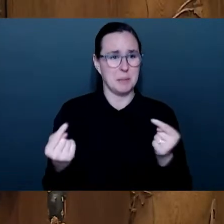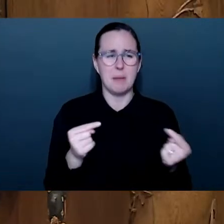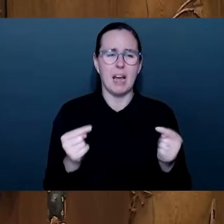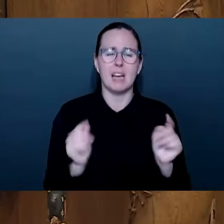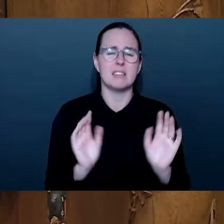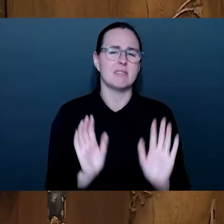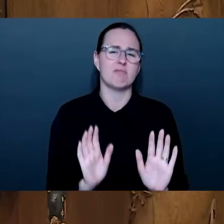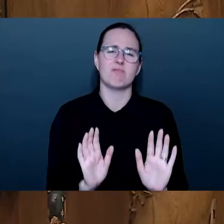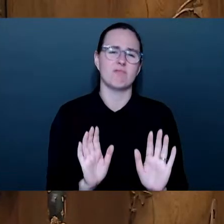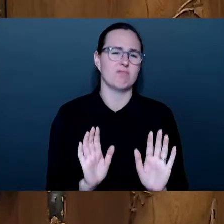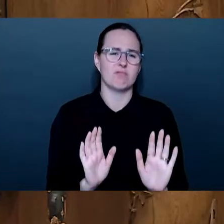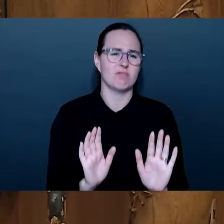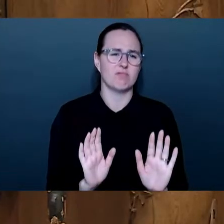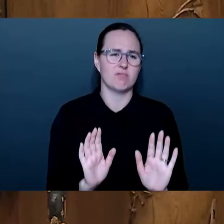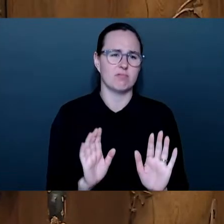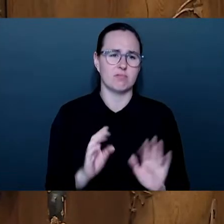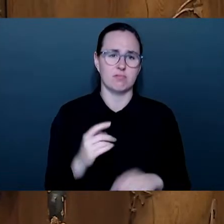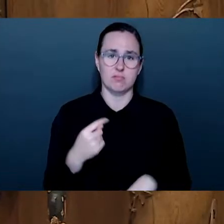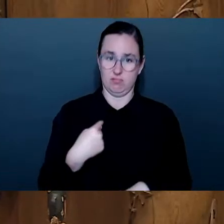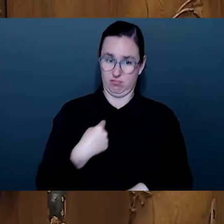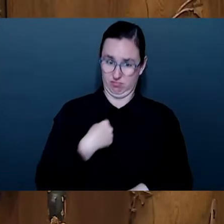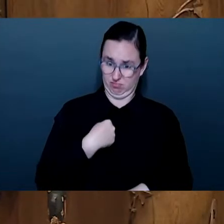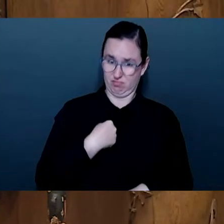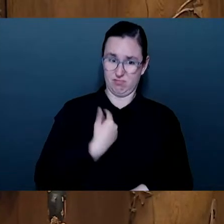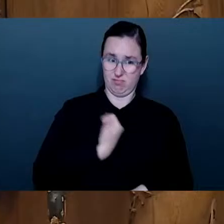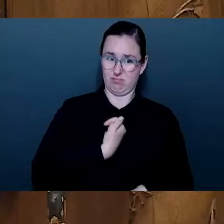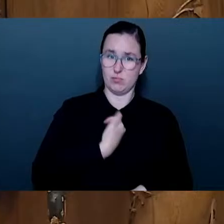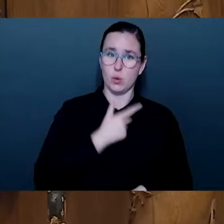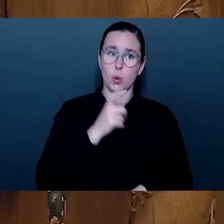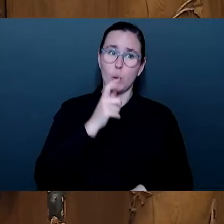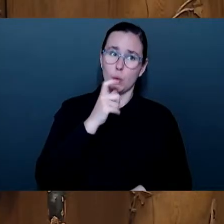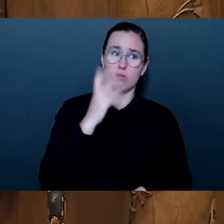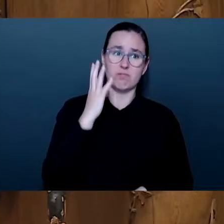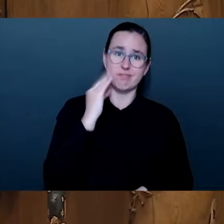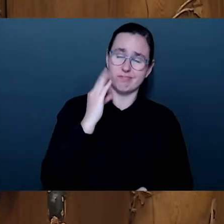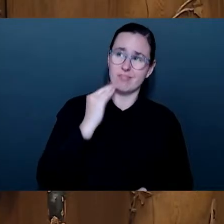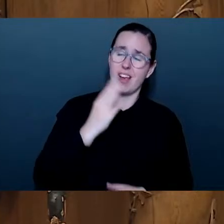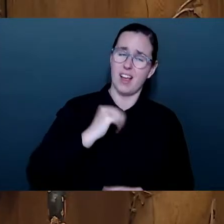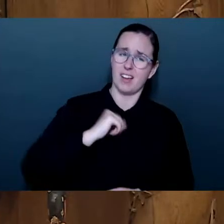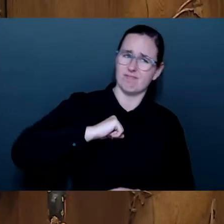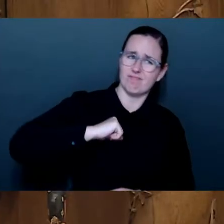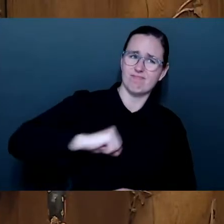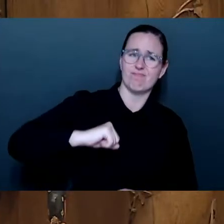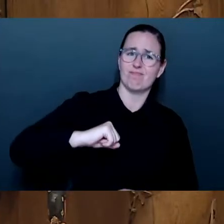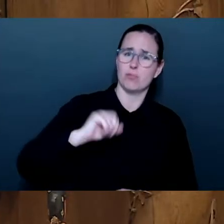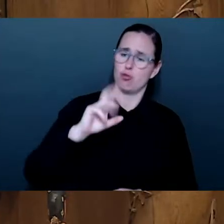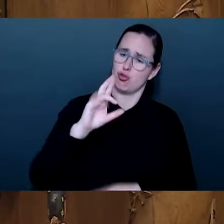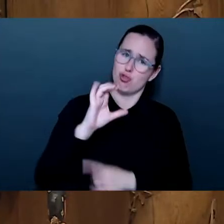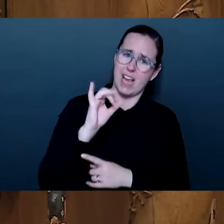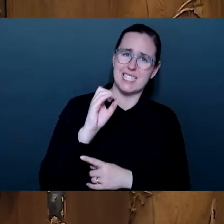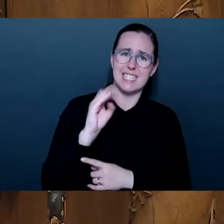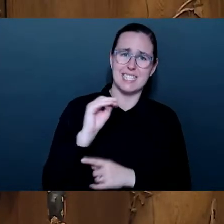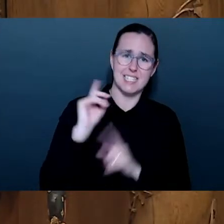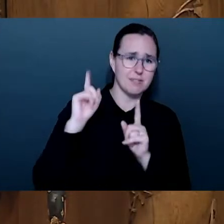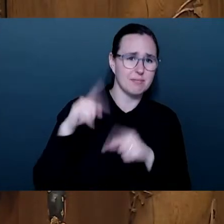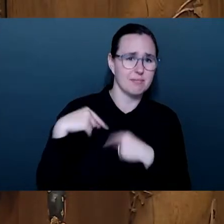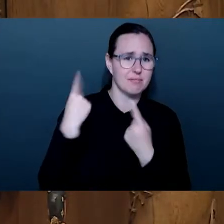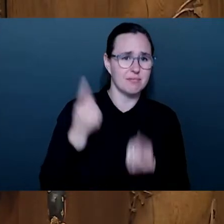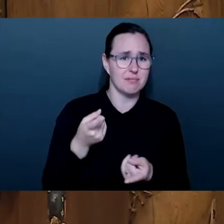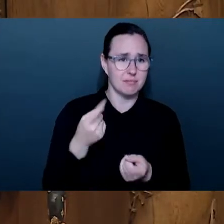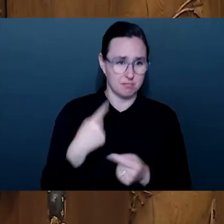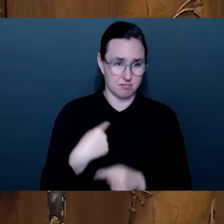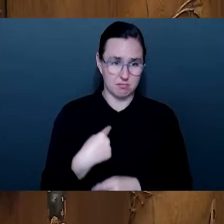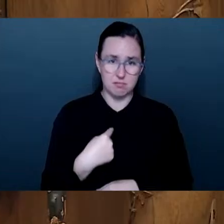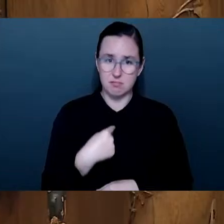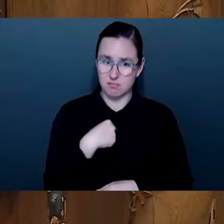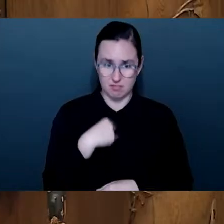topic or the word lightly. The Chair understands the feelings of members who believe that the policies